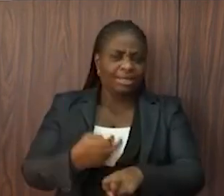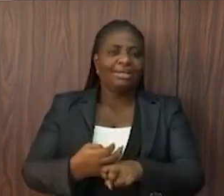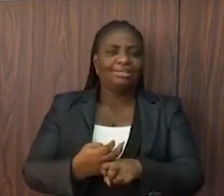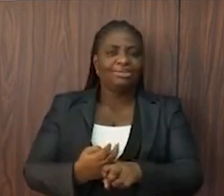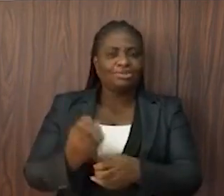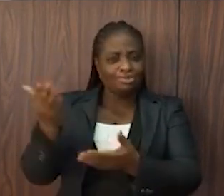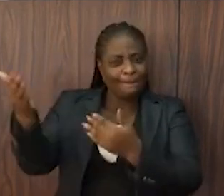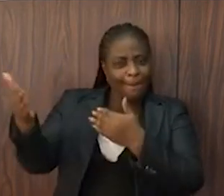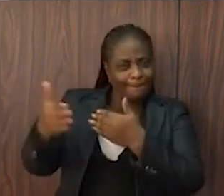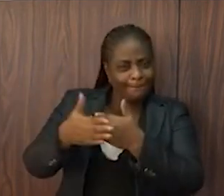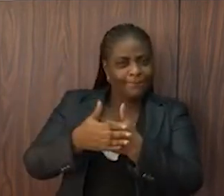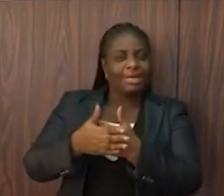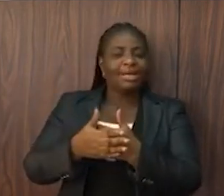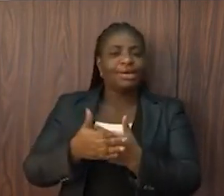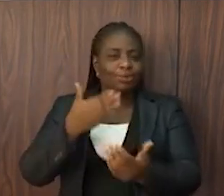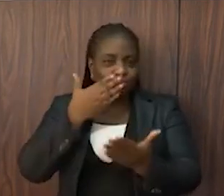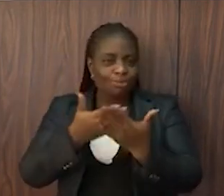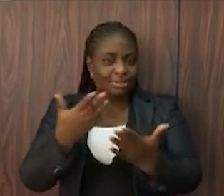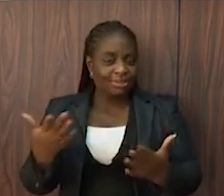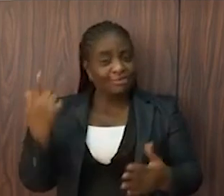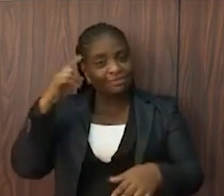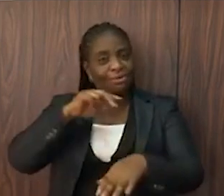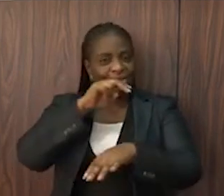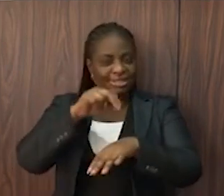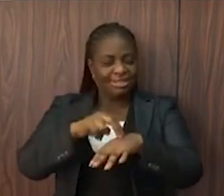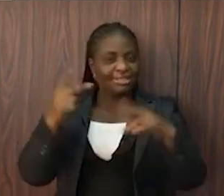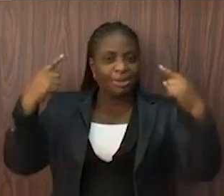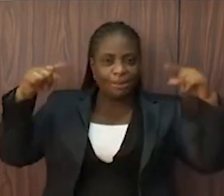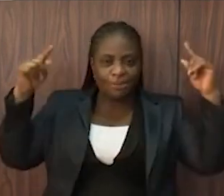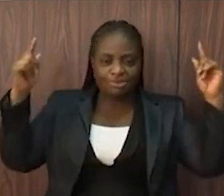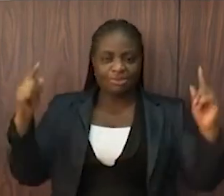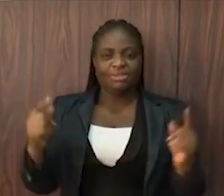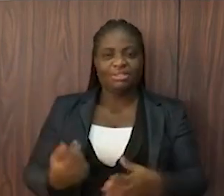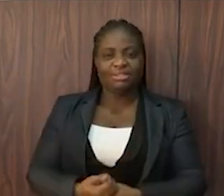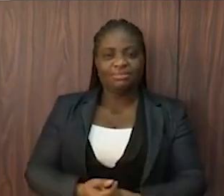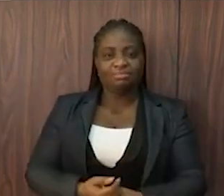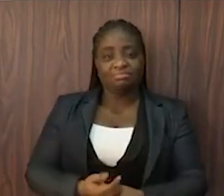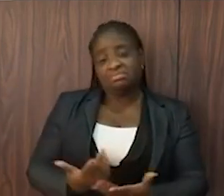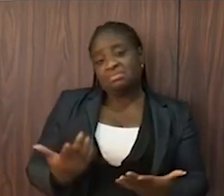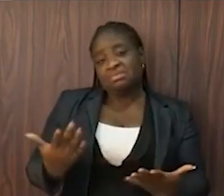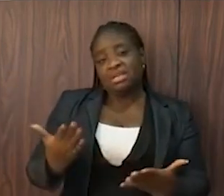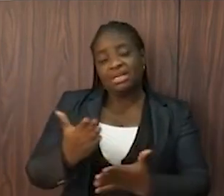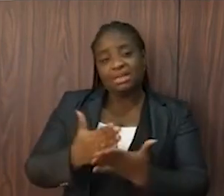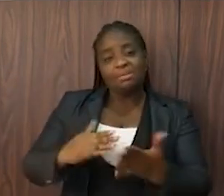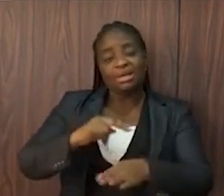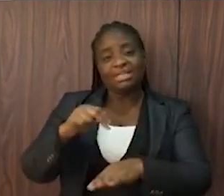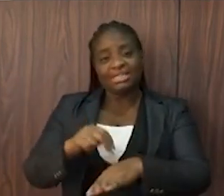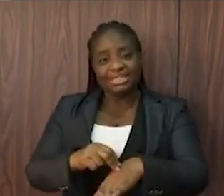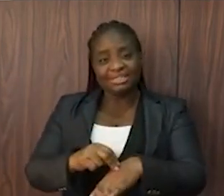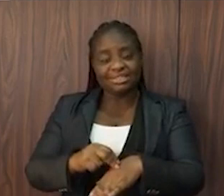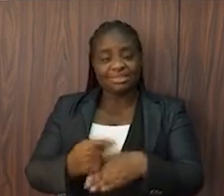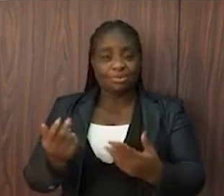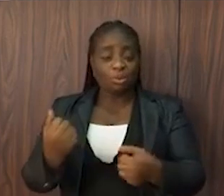hard to restore our nation back onto the path of progress and prosperity, a path on which our